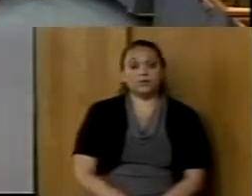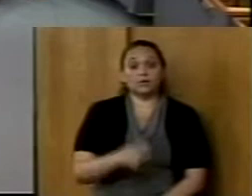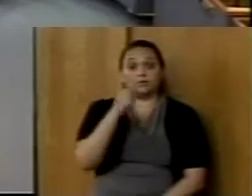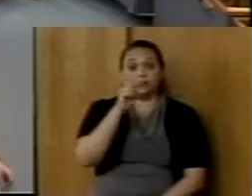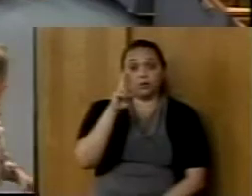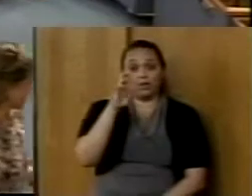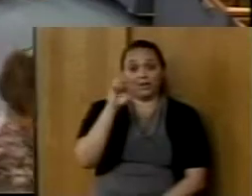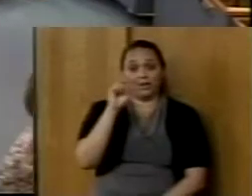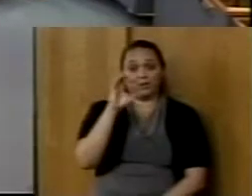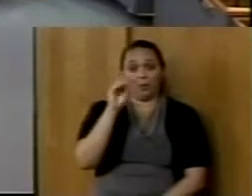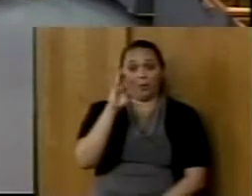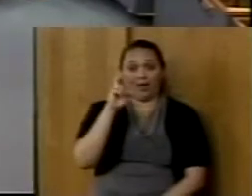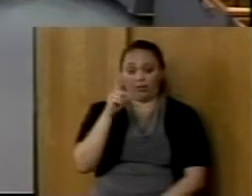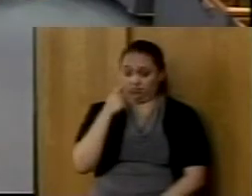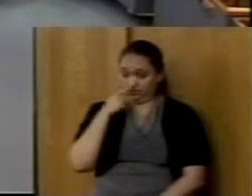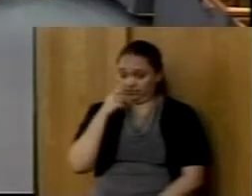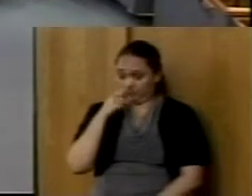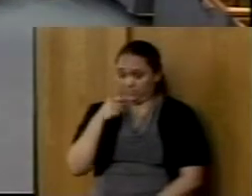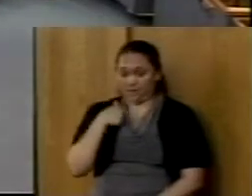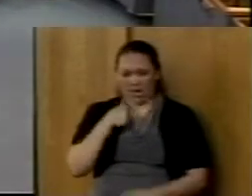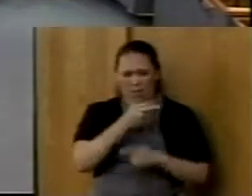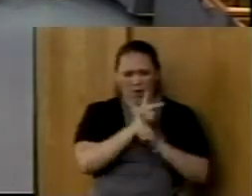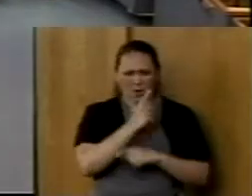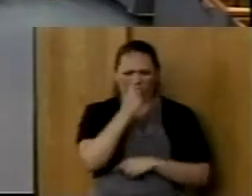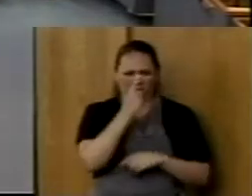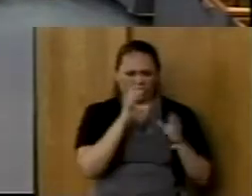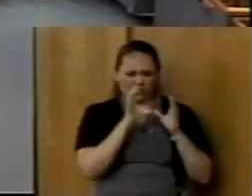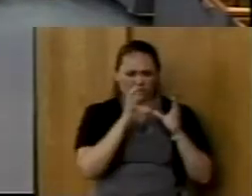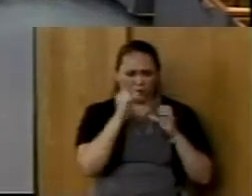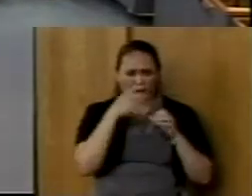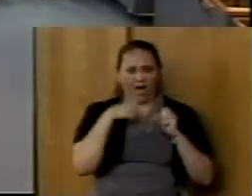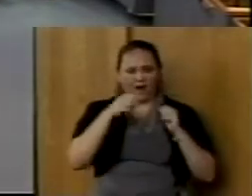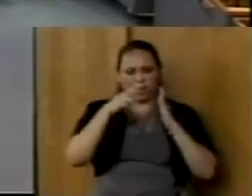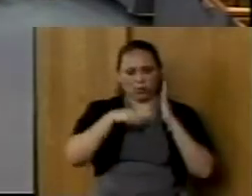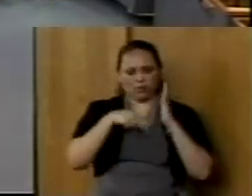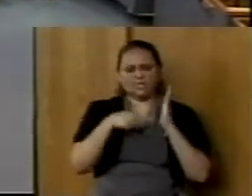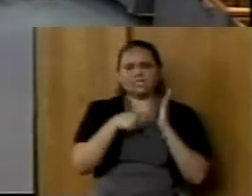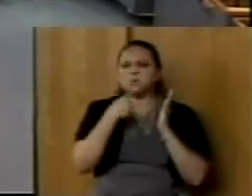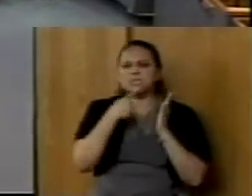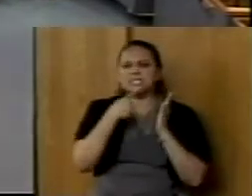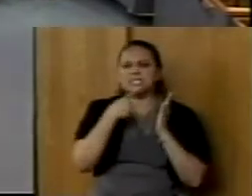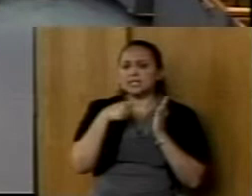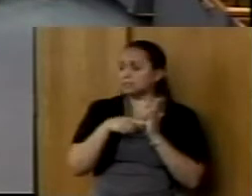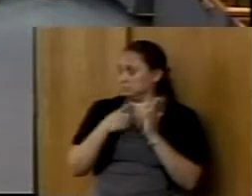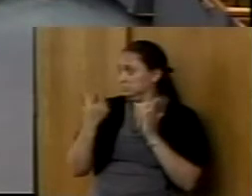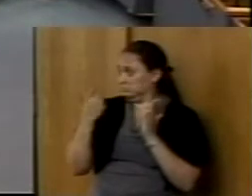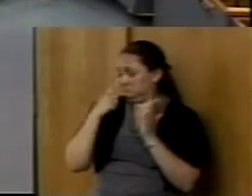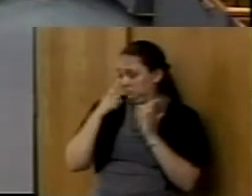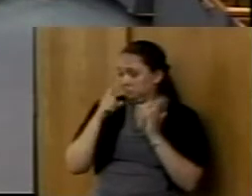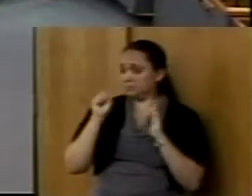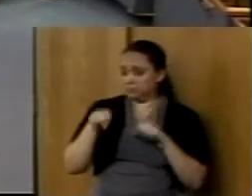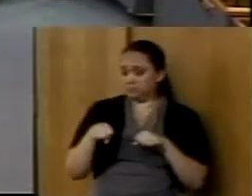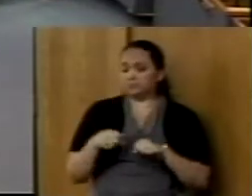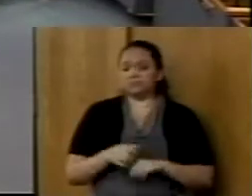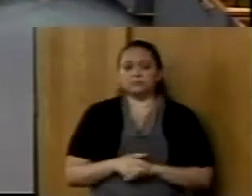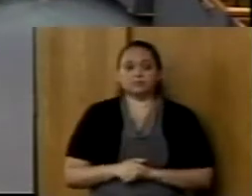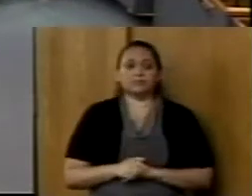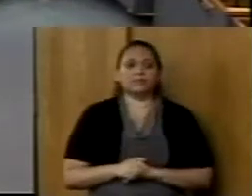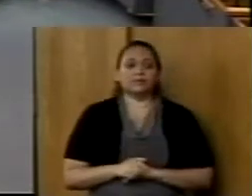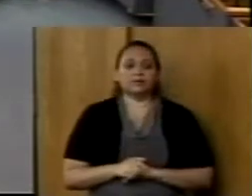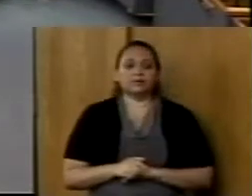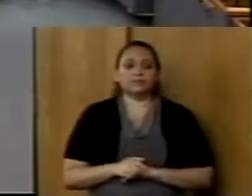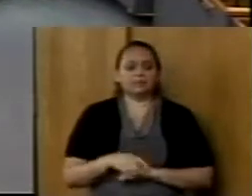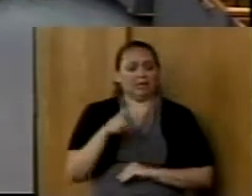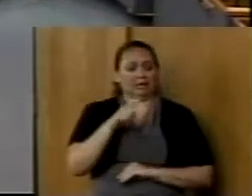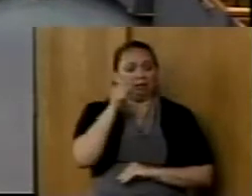Dr. Escobedo, if I may, can I borrow one of the certificates so I can read out also what this one says? May I, Dr. Escobedo? Of course. I